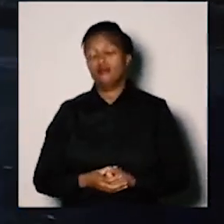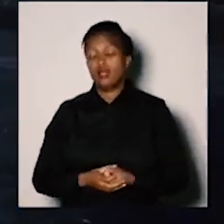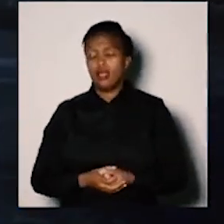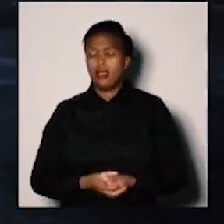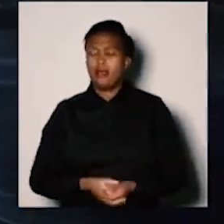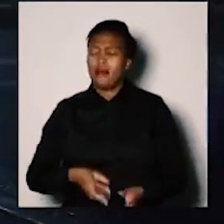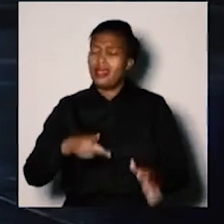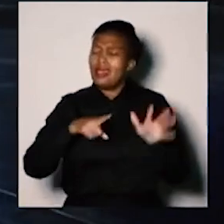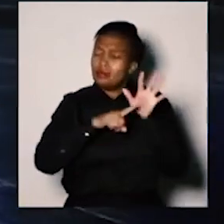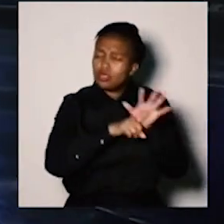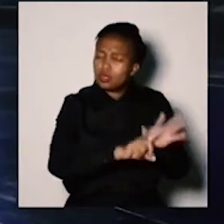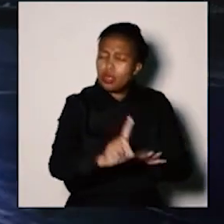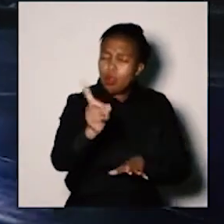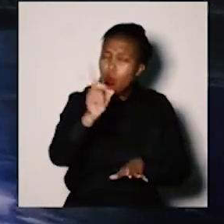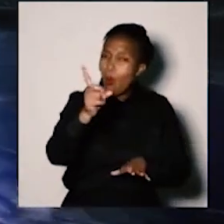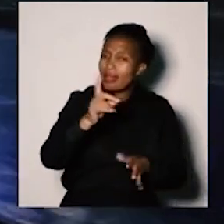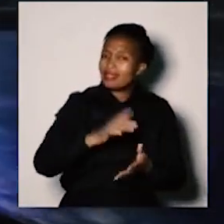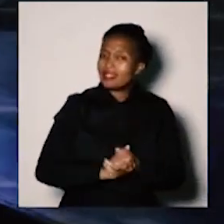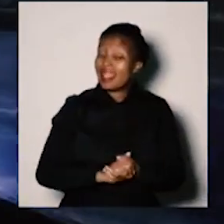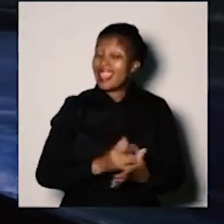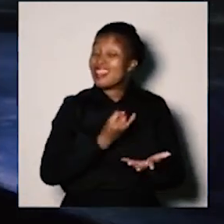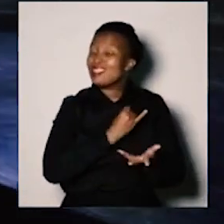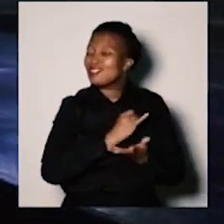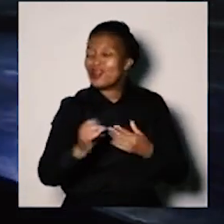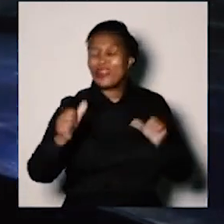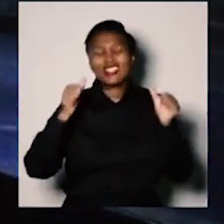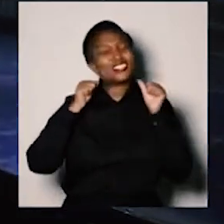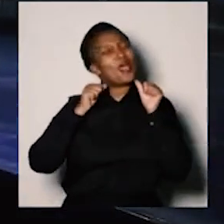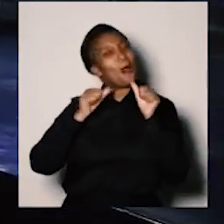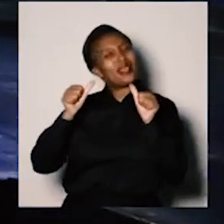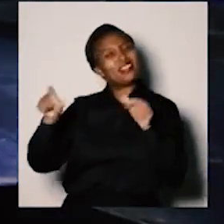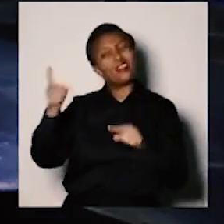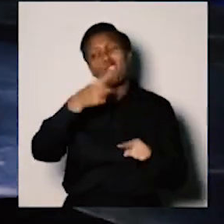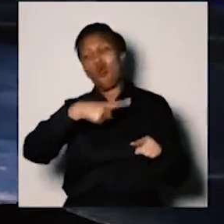I'm showing you a policy better than all other policies.